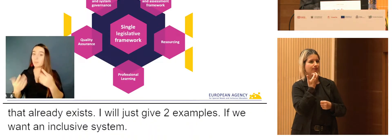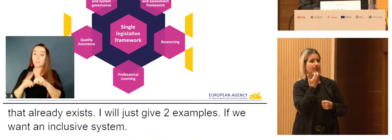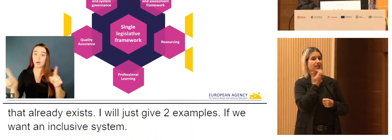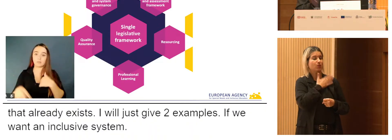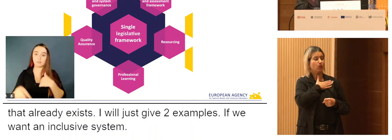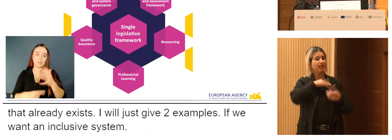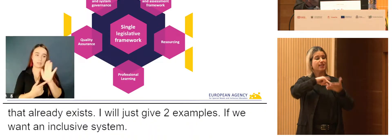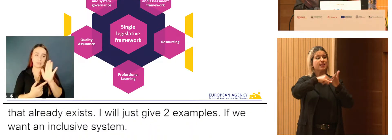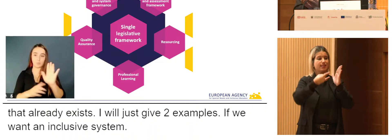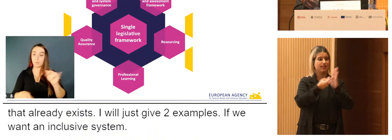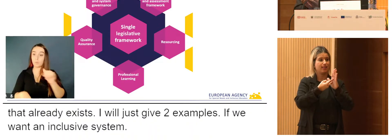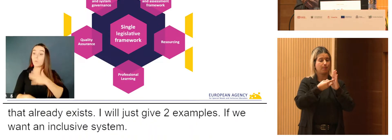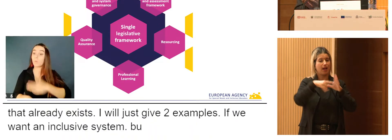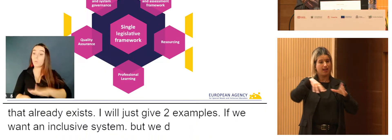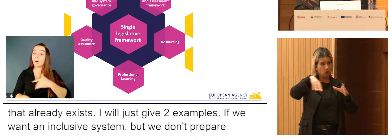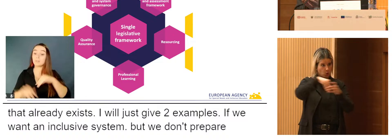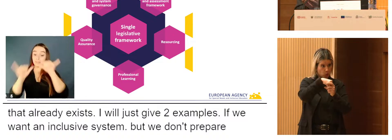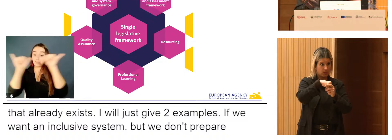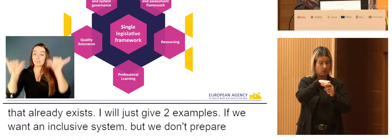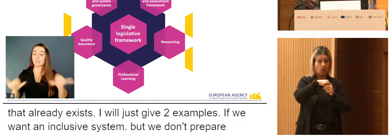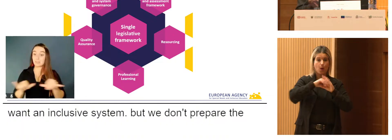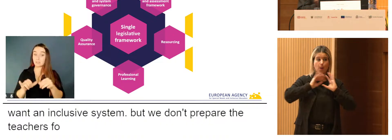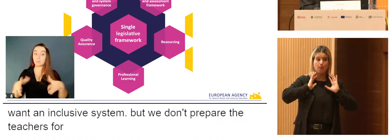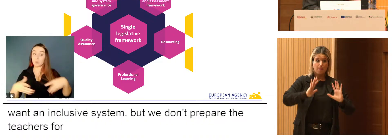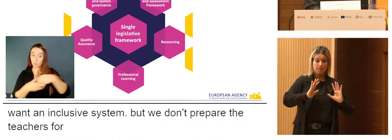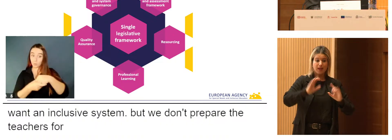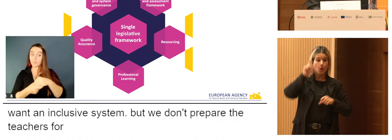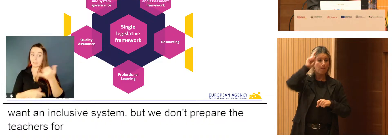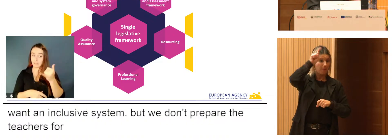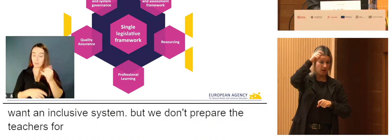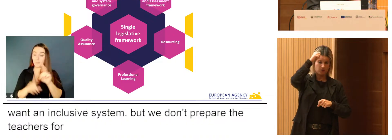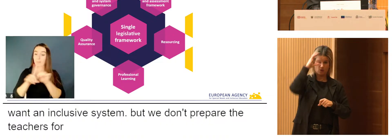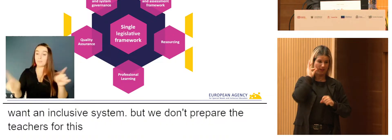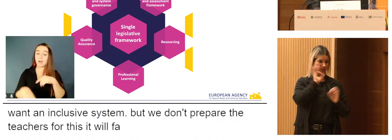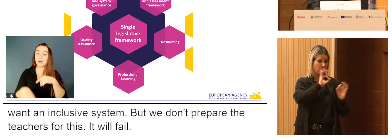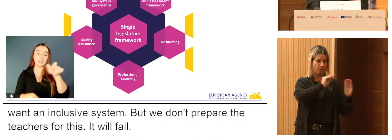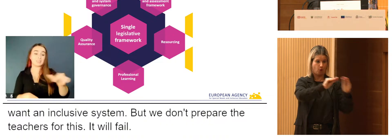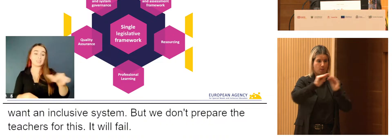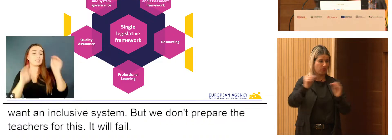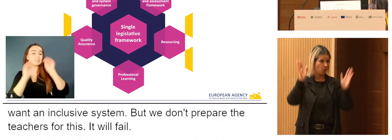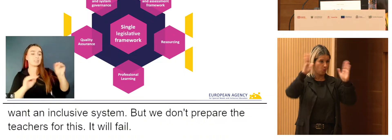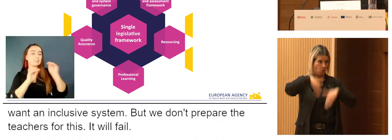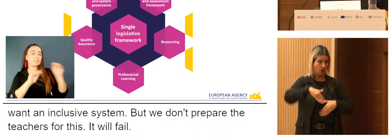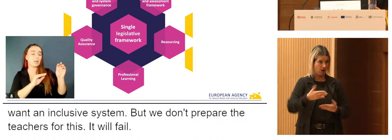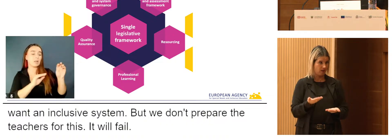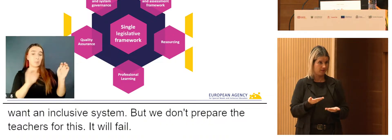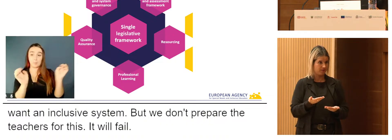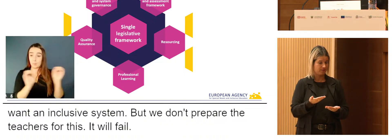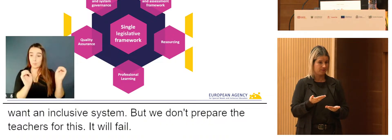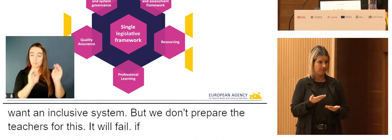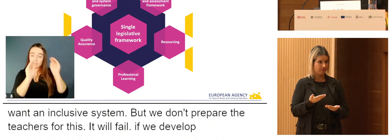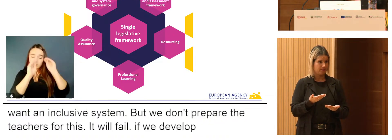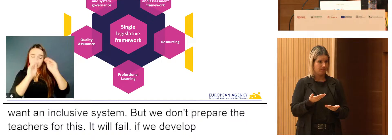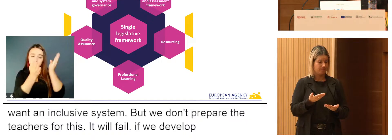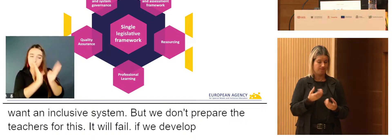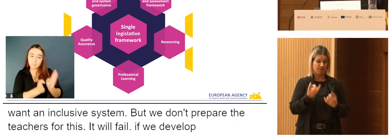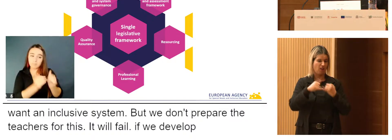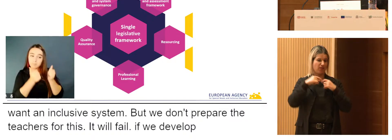but we don't prepare the teachers for this, it will fail. If we develop the